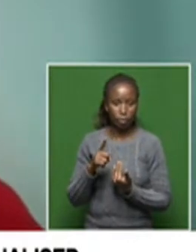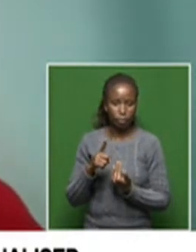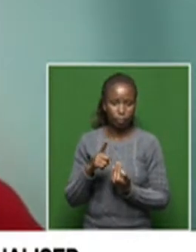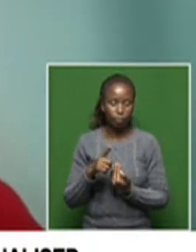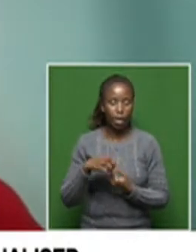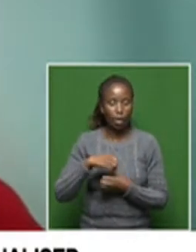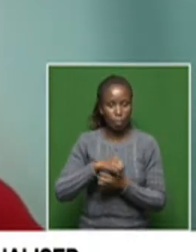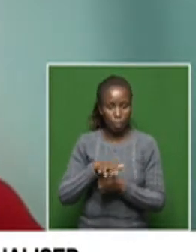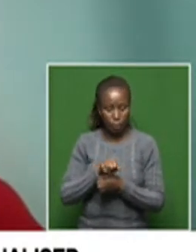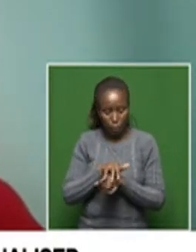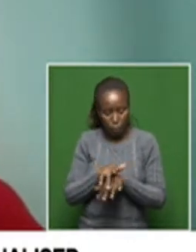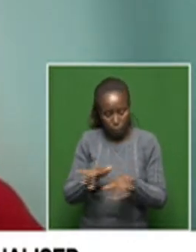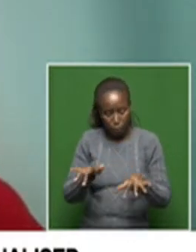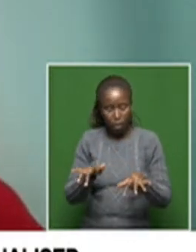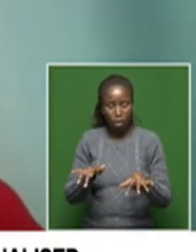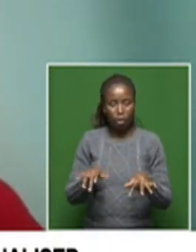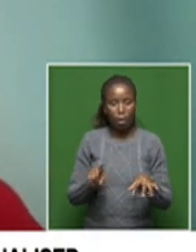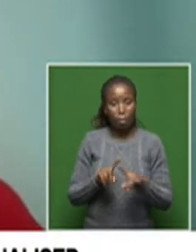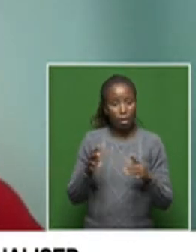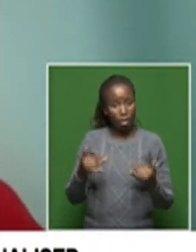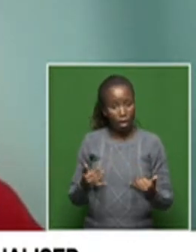overall, there will be people that